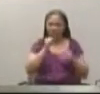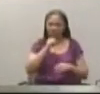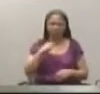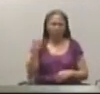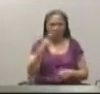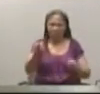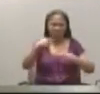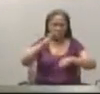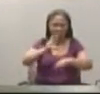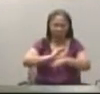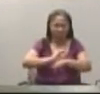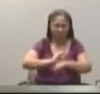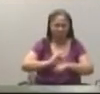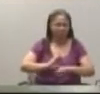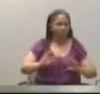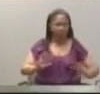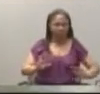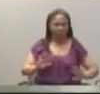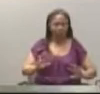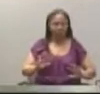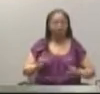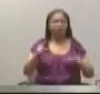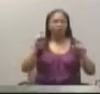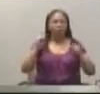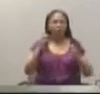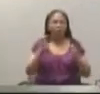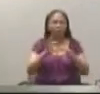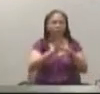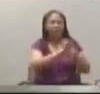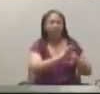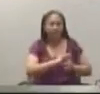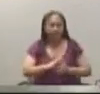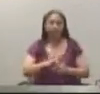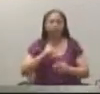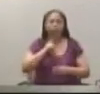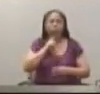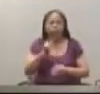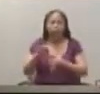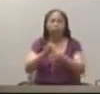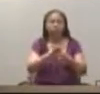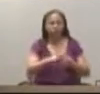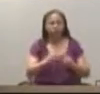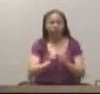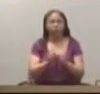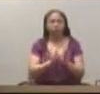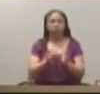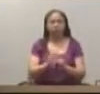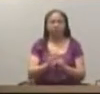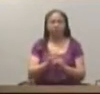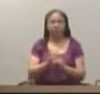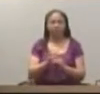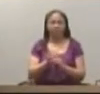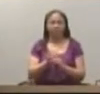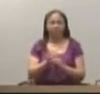Mass. Anybody can come to Mass. You can check the box. Oh, I went to Mass. So